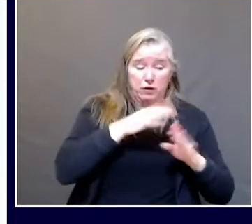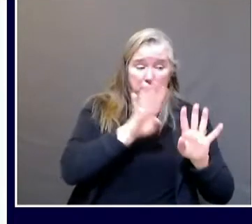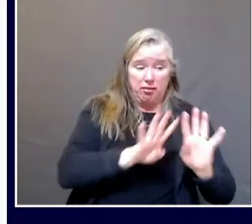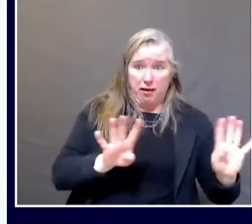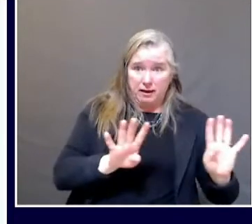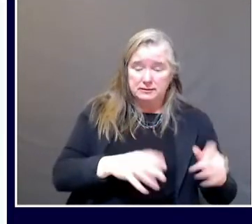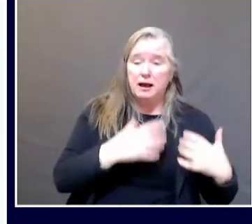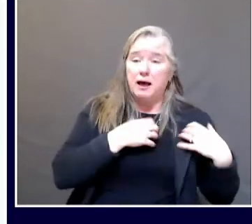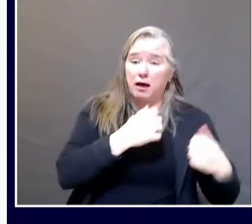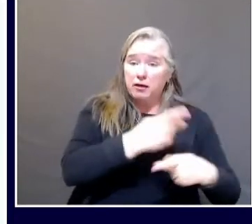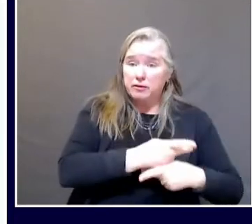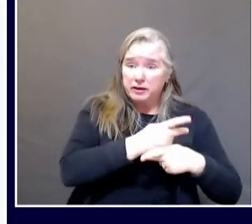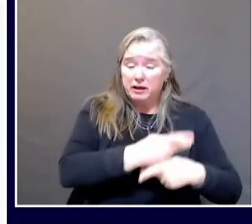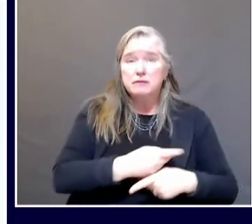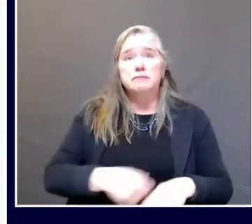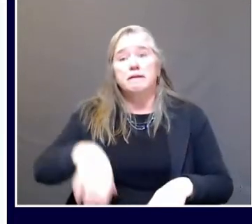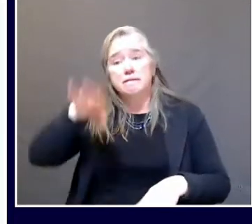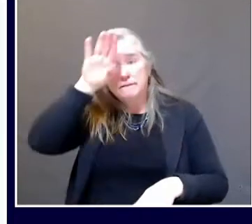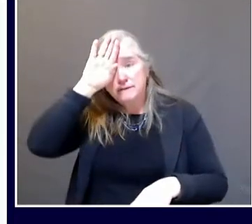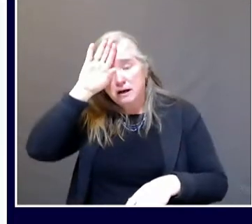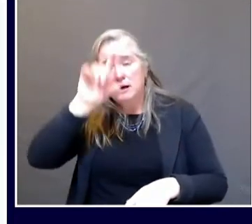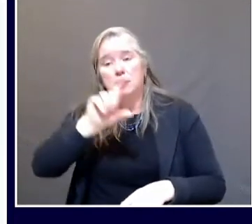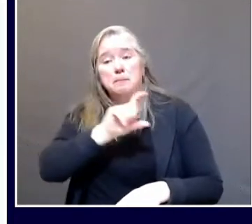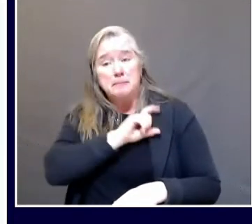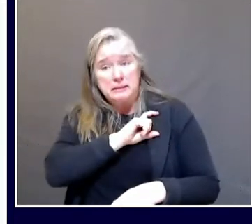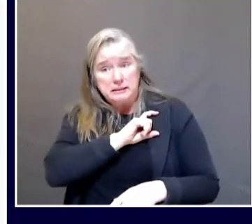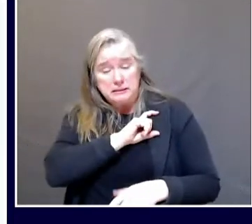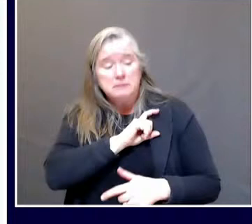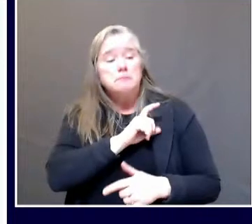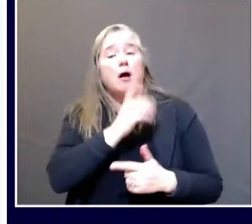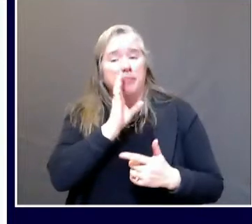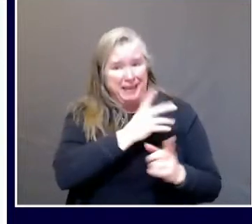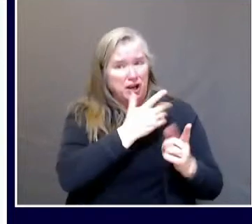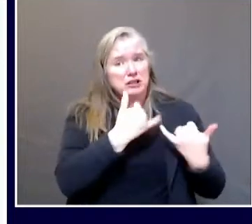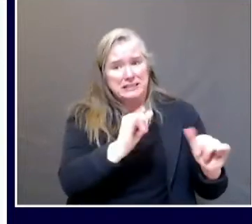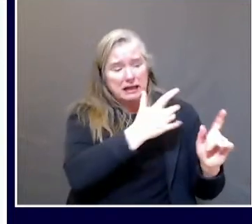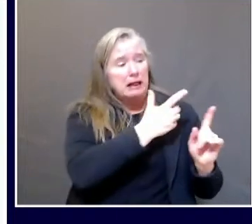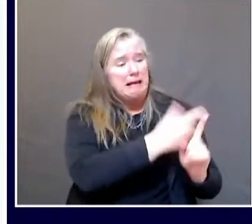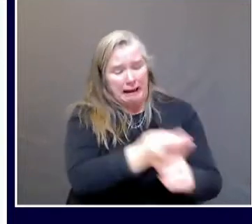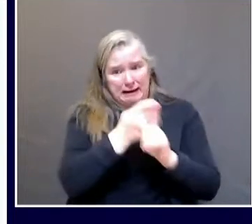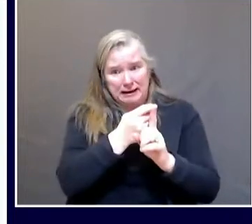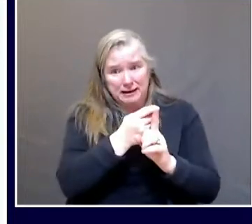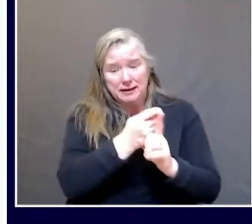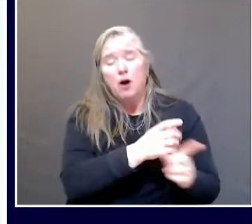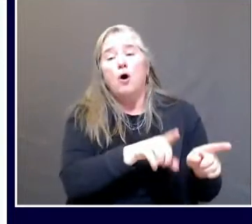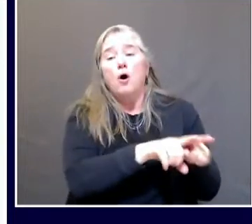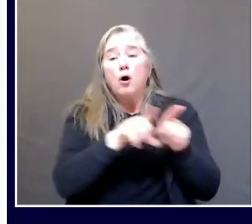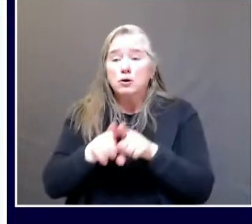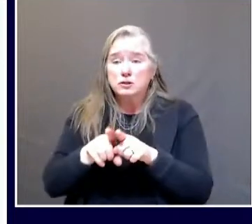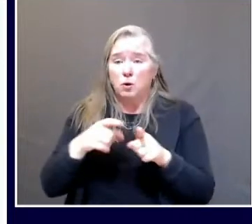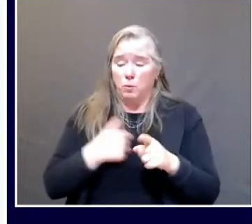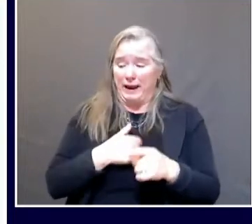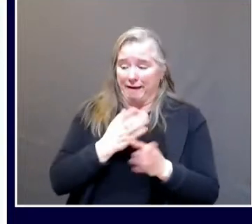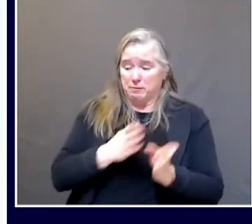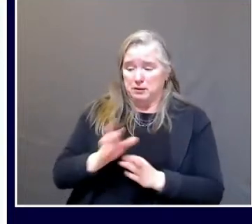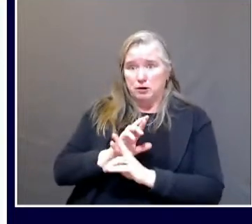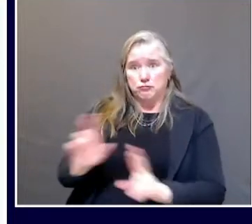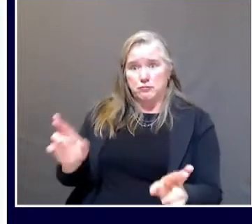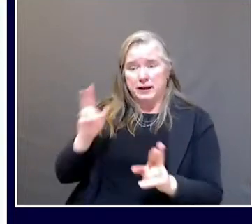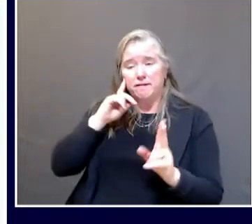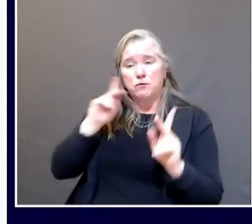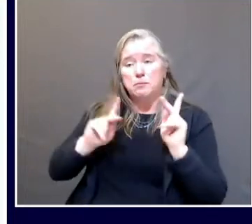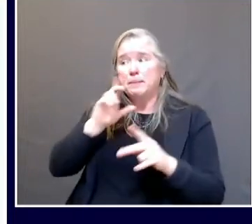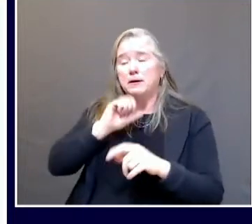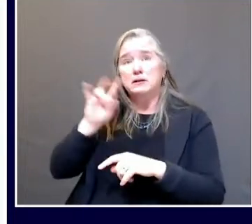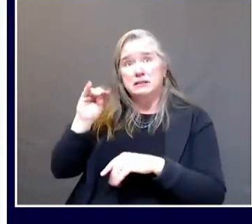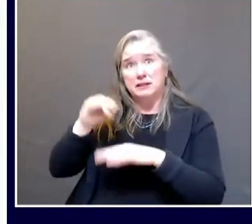1A. We're beginning to plan for our older Mainers, medically frail people. We will continue our work, but we will try to ensure